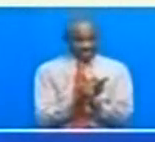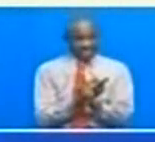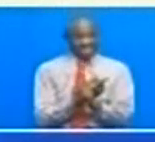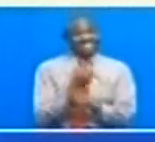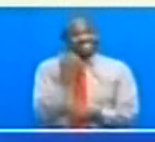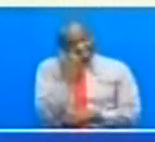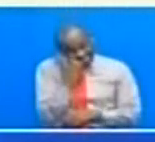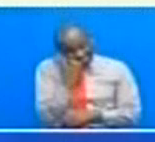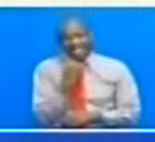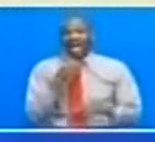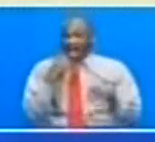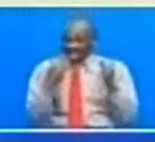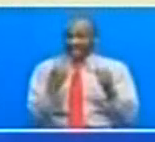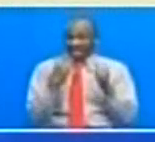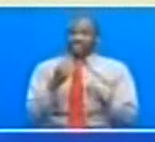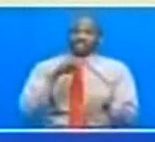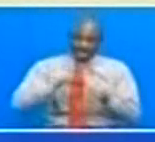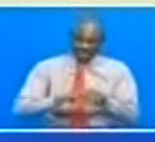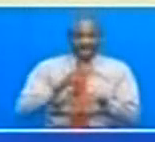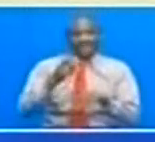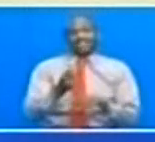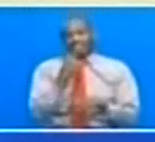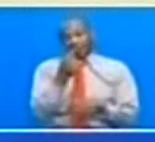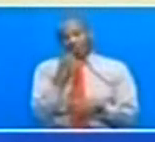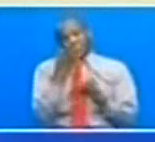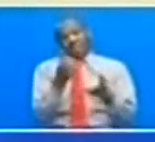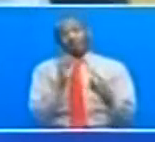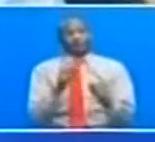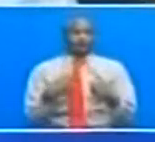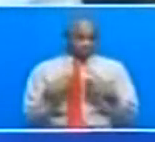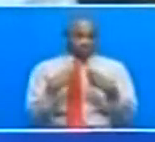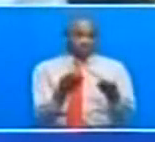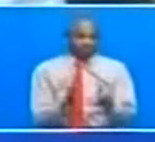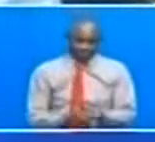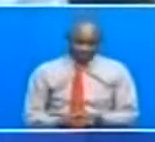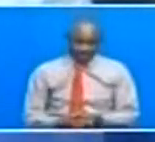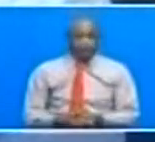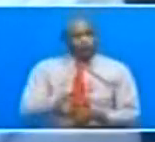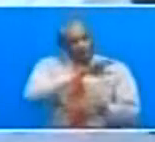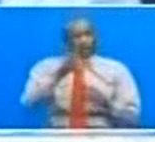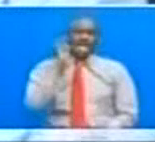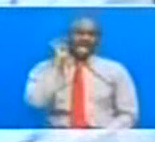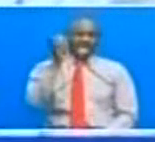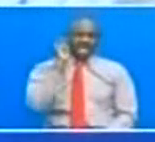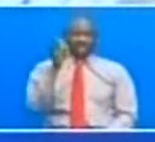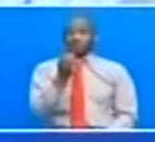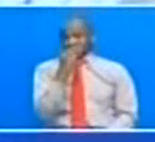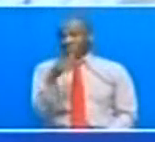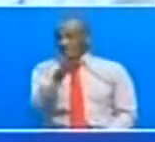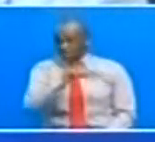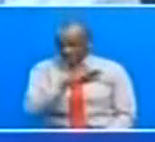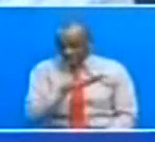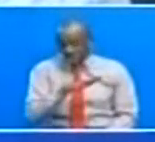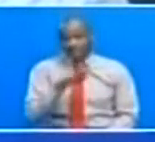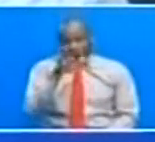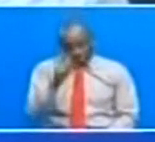prevalent, better practices in feeding and vaccination are needed. All the eggs we consume in this region, they